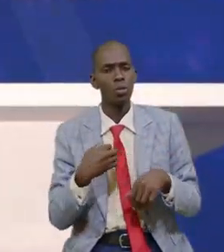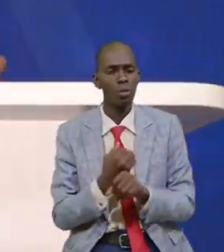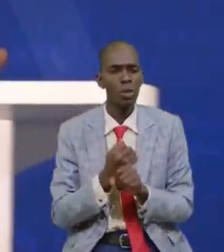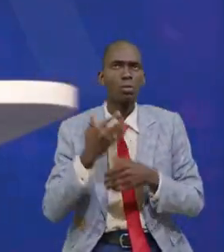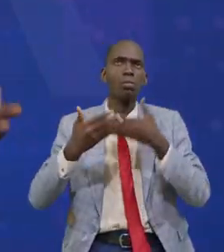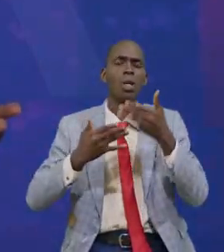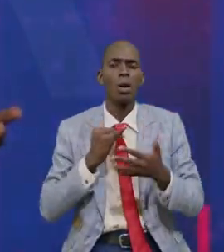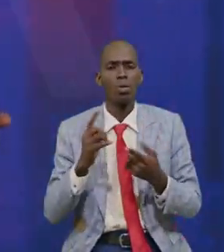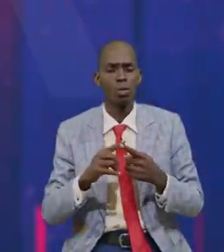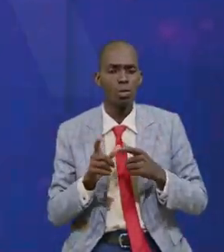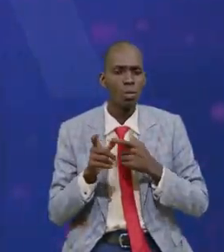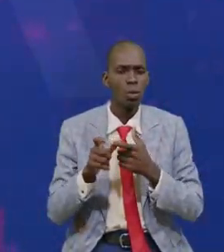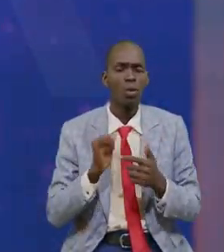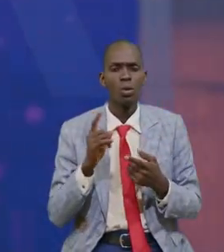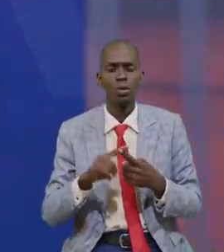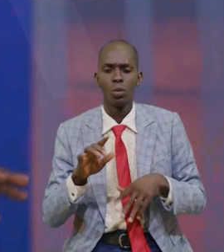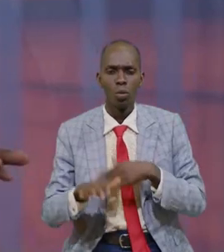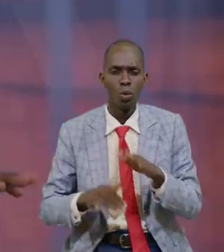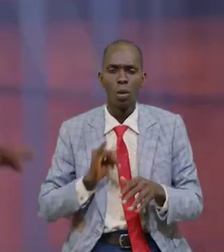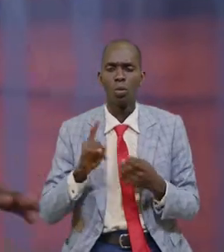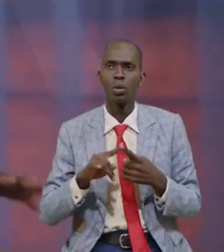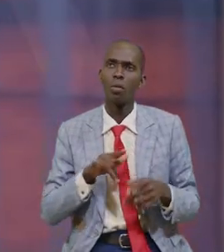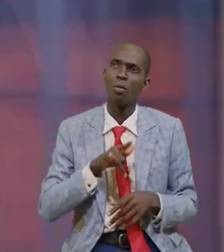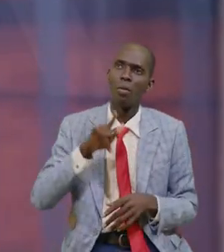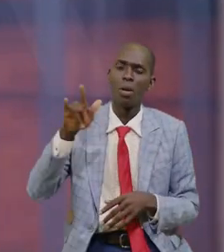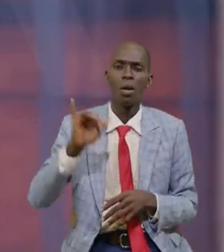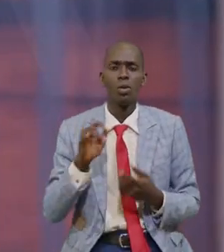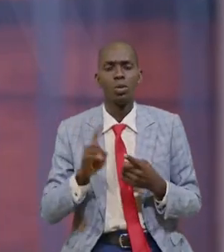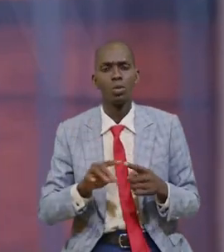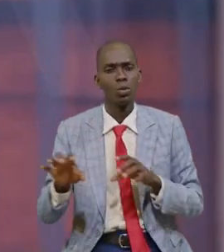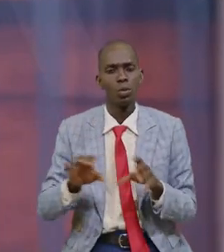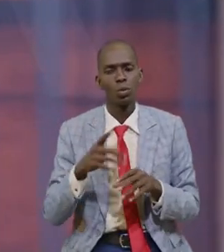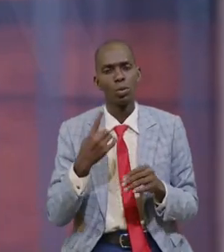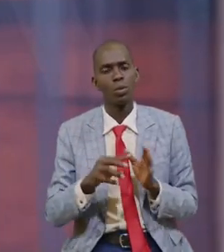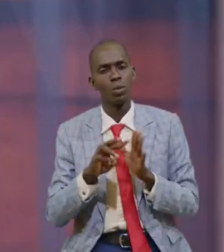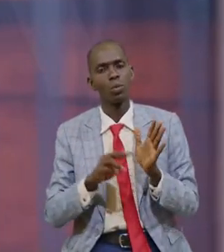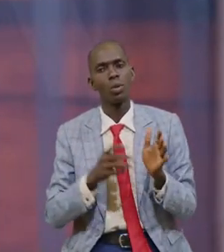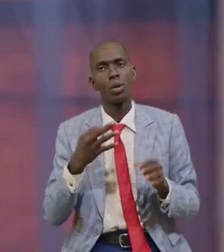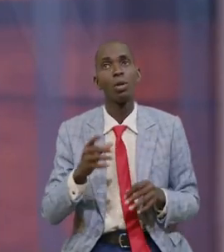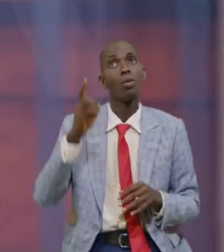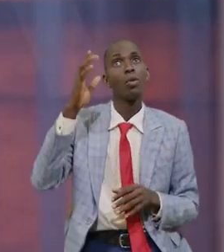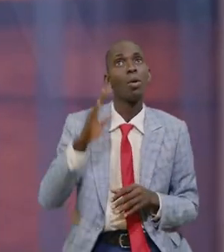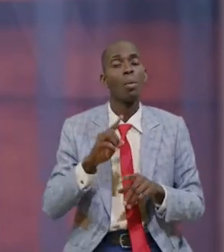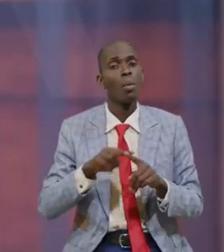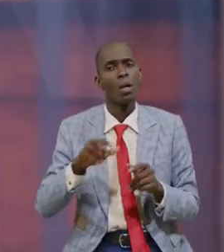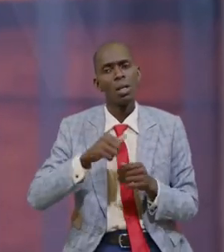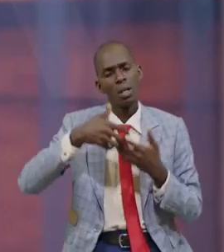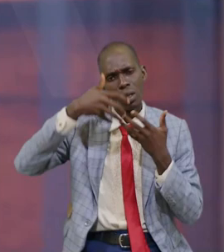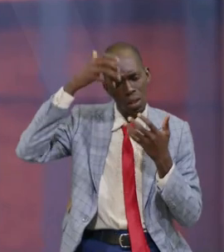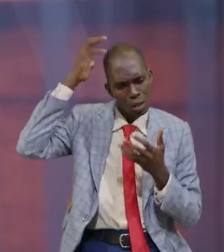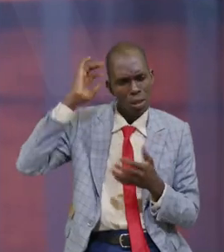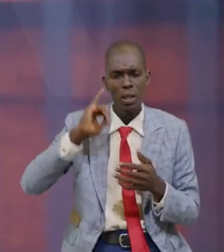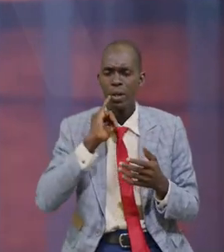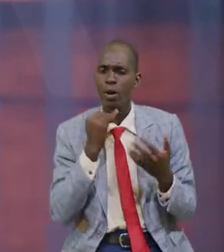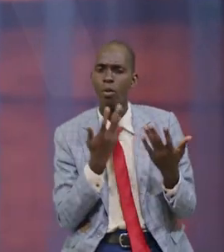run. I want to walk. I want to fly. I want to do the will of God. But a lion is waiting there. In